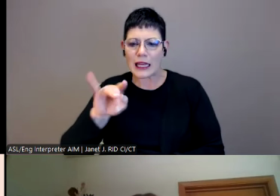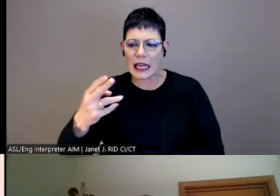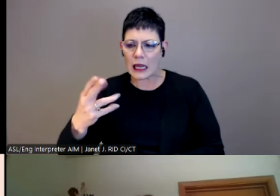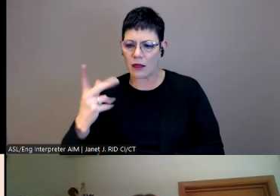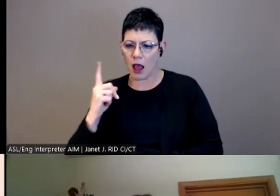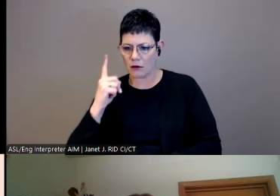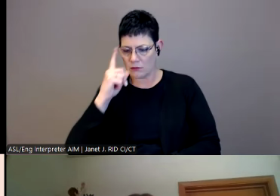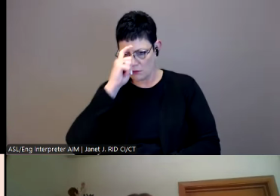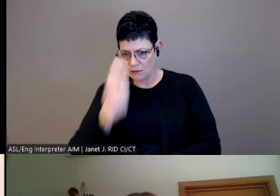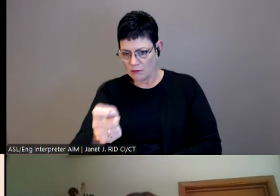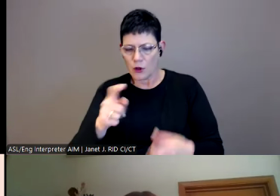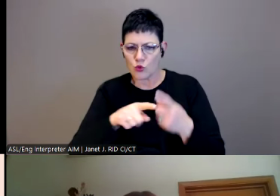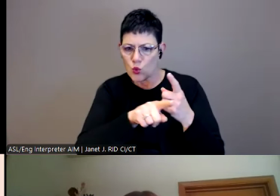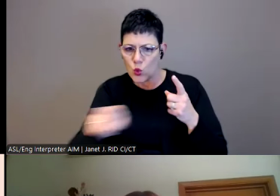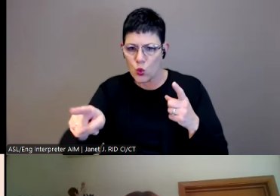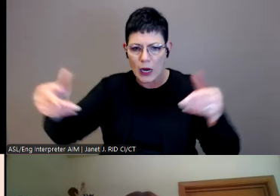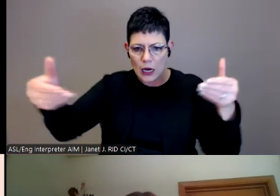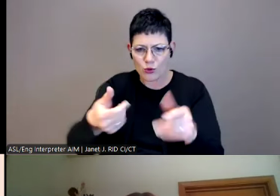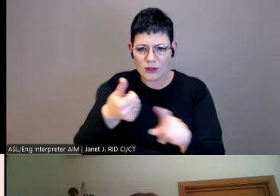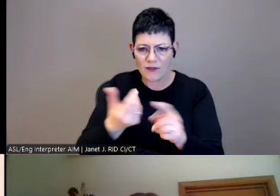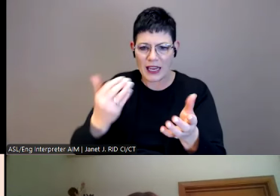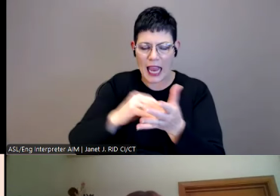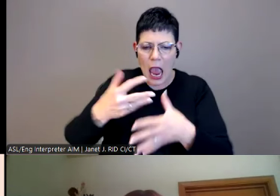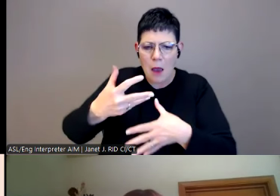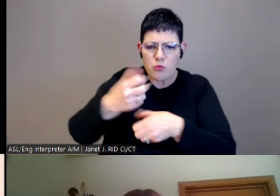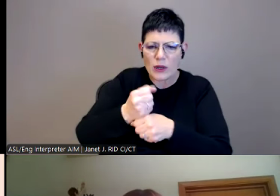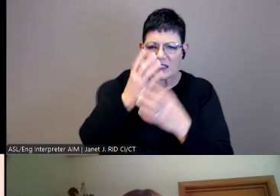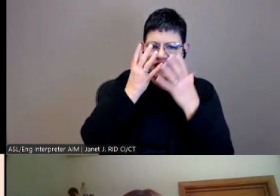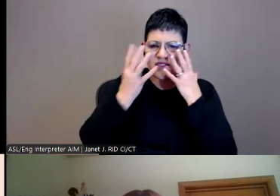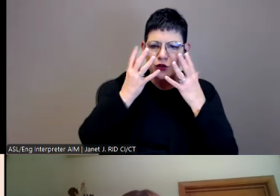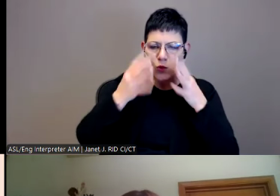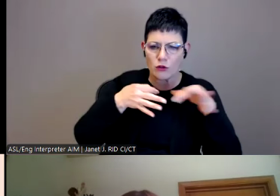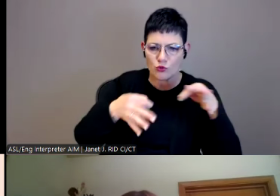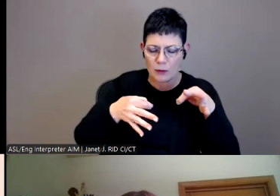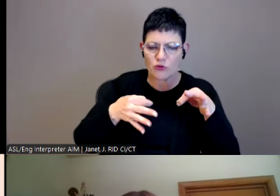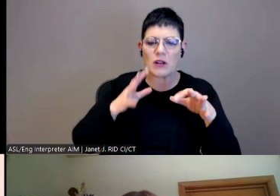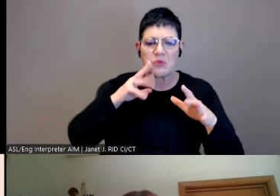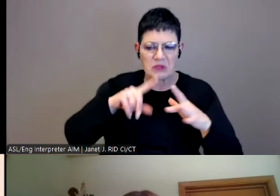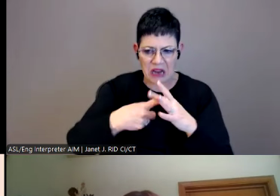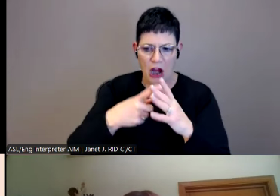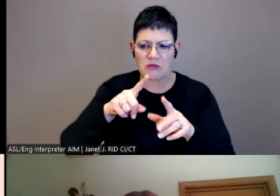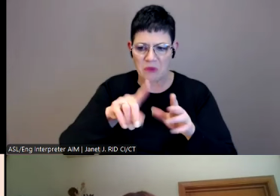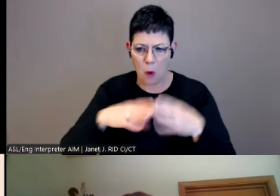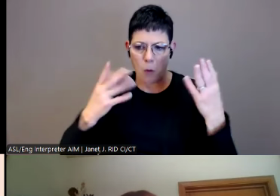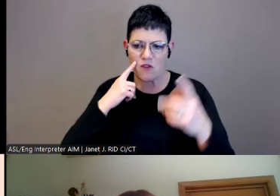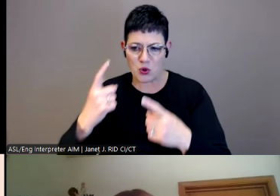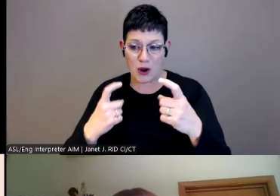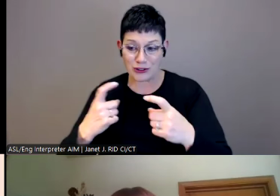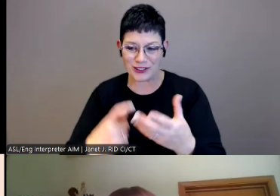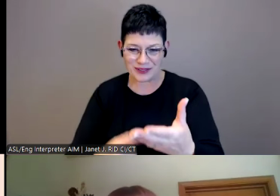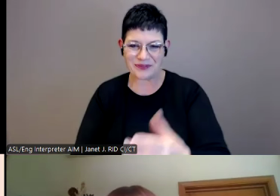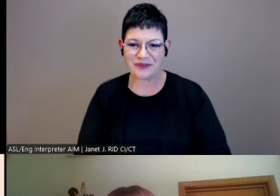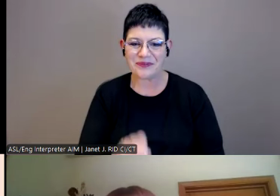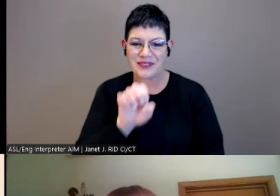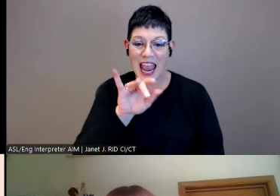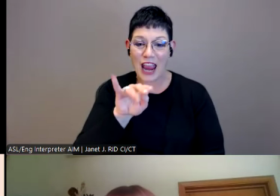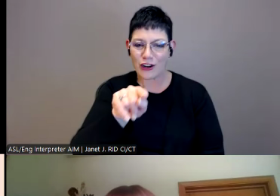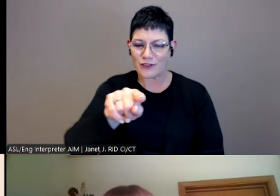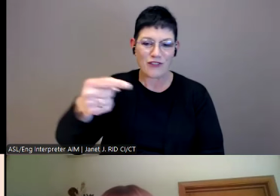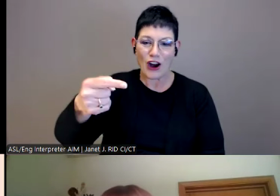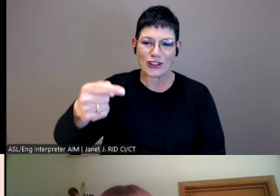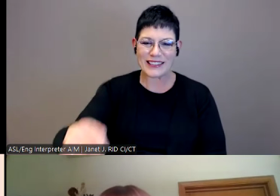you just reintroduce yourselves, and if you want to give a brief visual description, and then we'll jump into our questions. Go ahead. Aaron, you're on the top